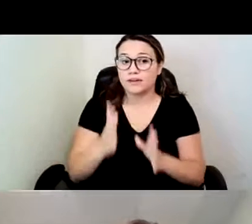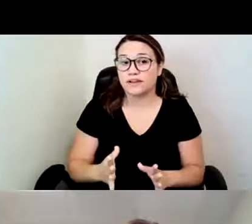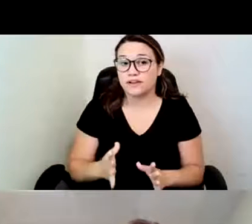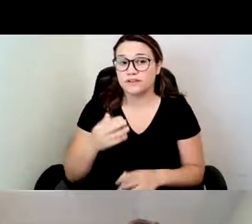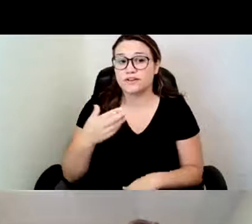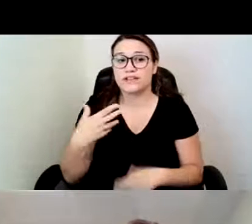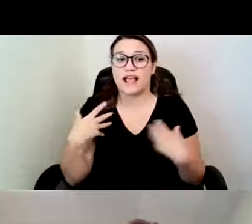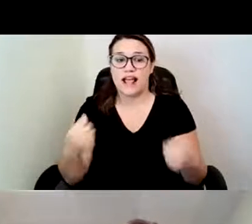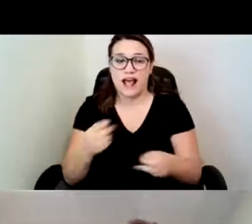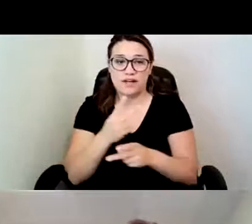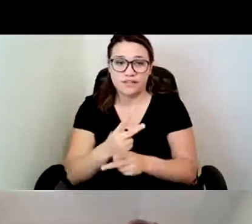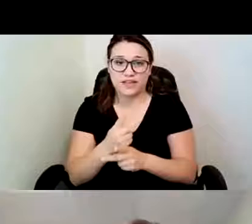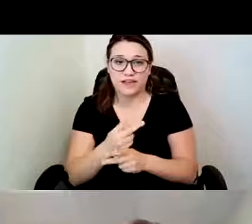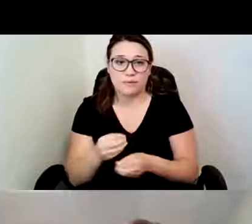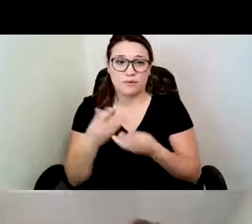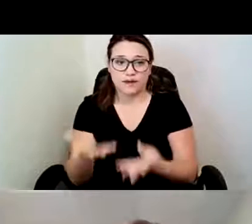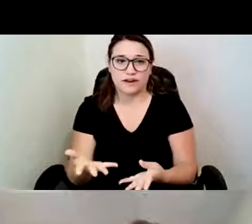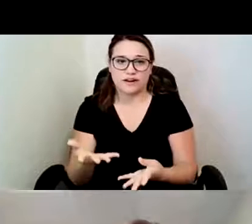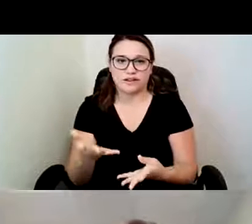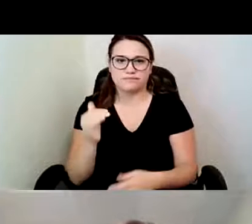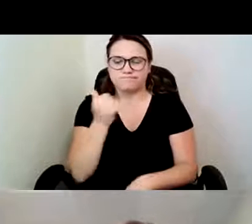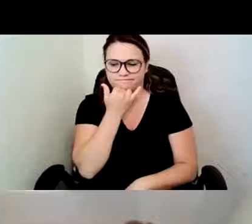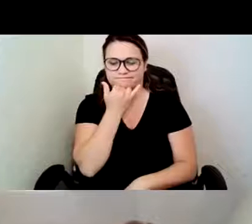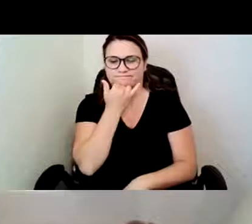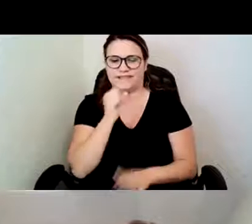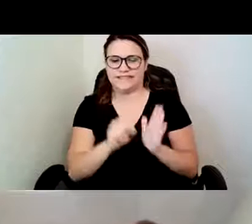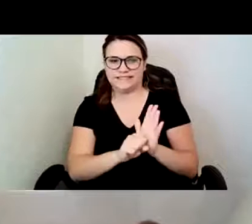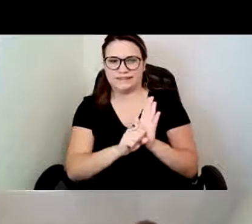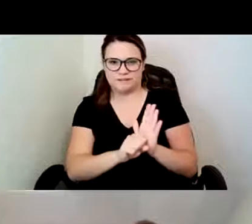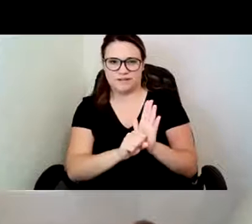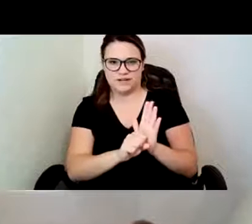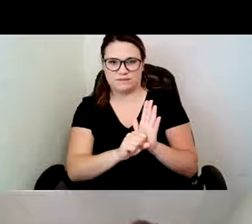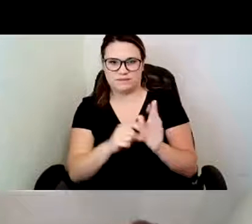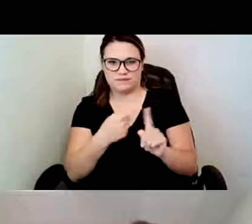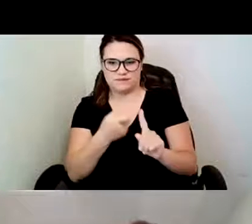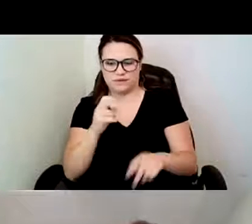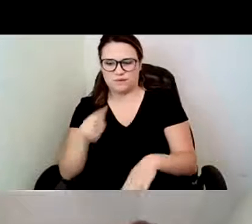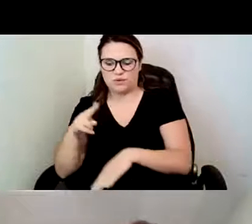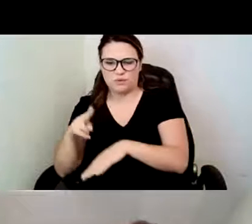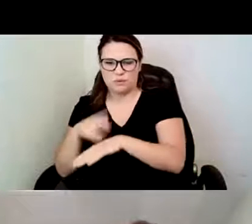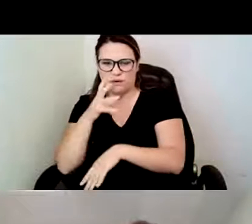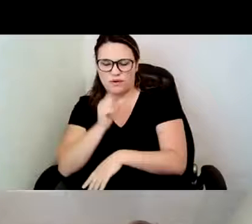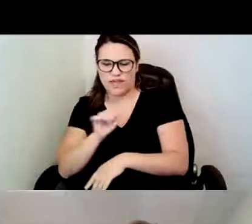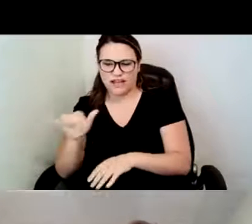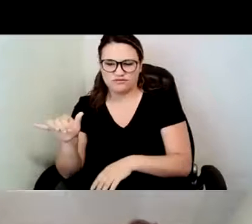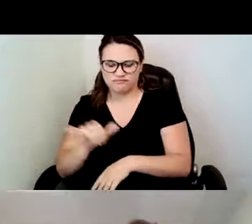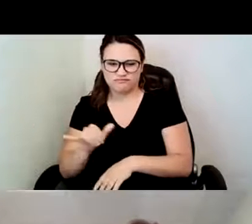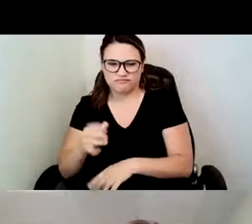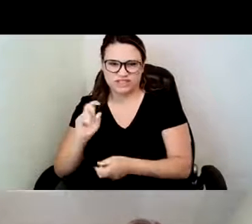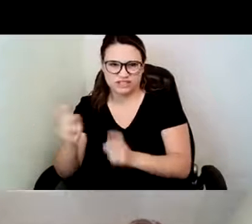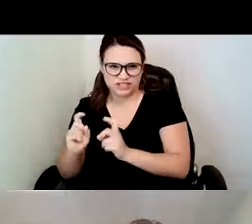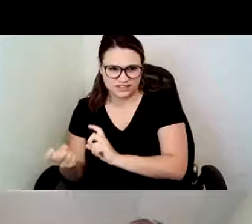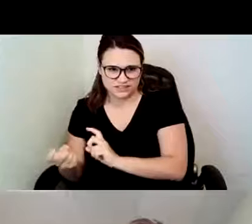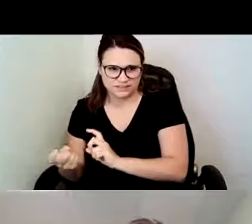mistake symptoms of substance use disorders for normal age-related changes.